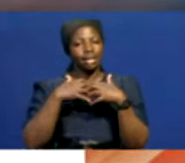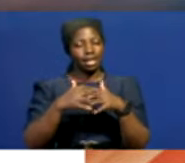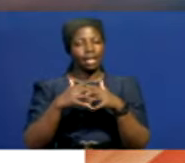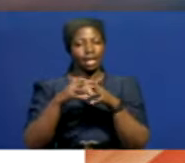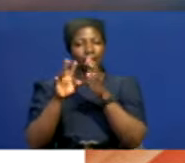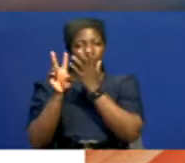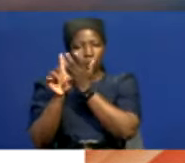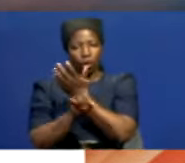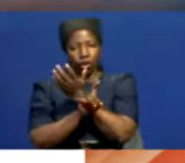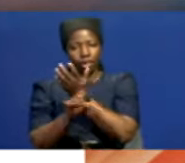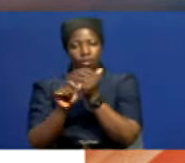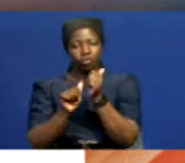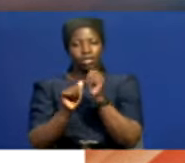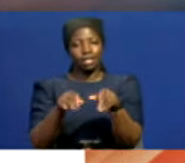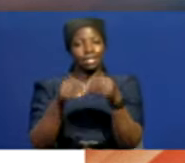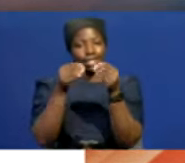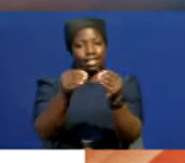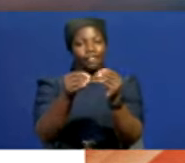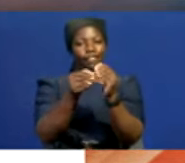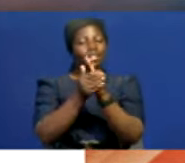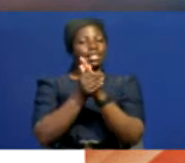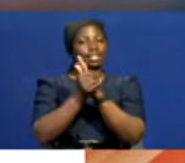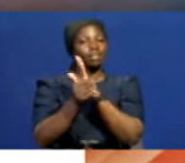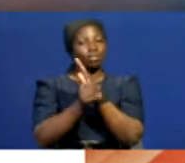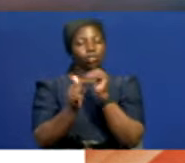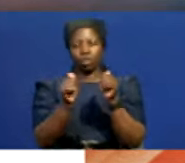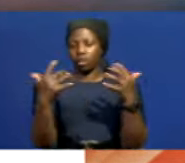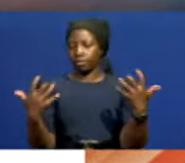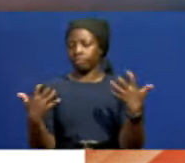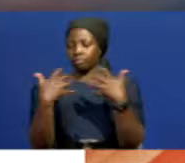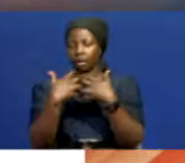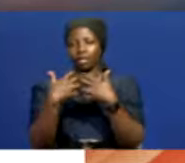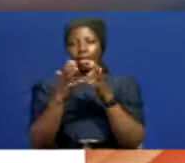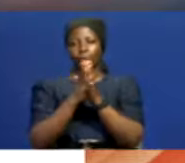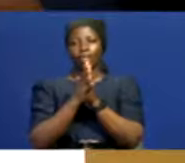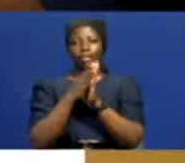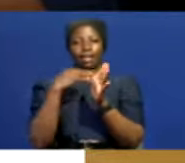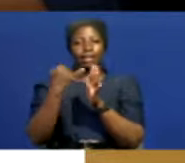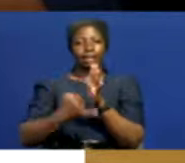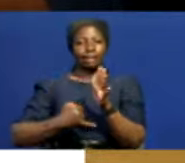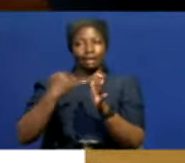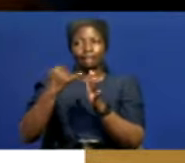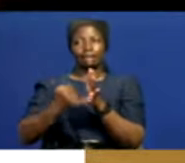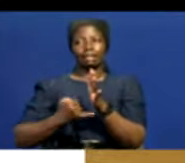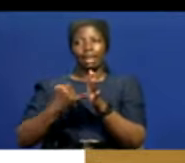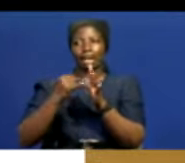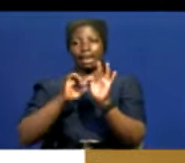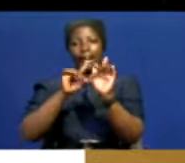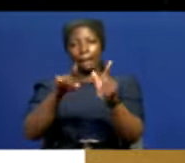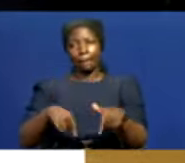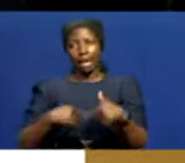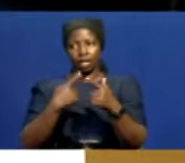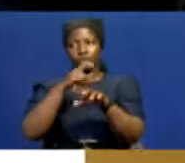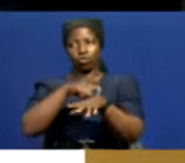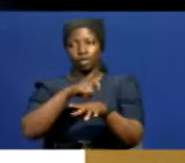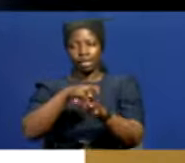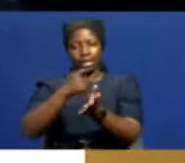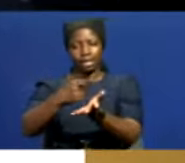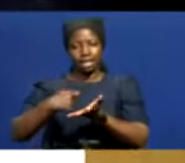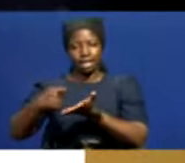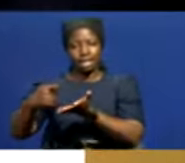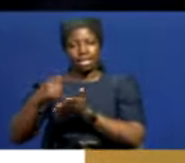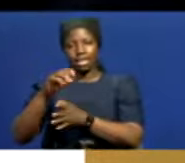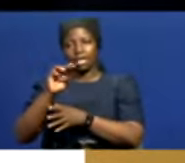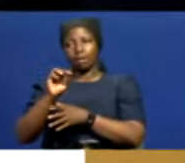that align with the industry demands. Speaking during the signing of an MoU of the